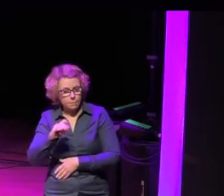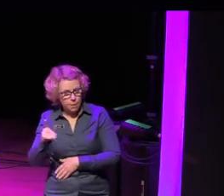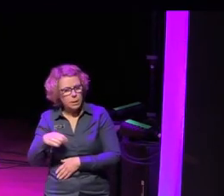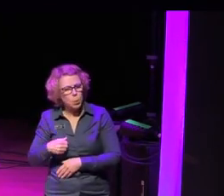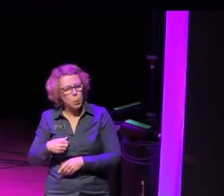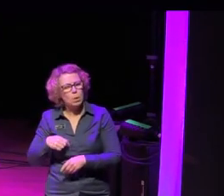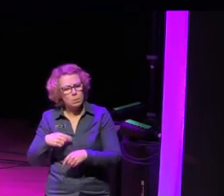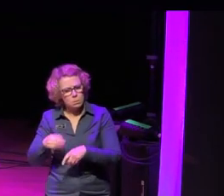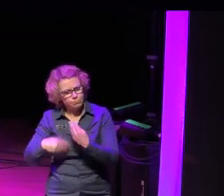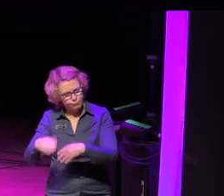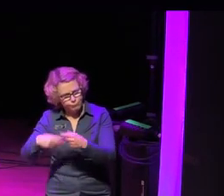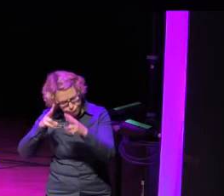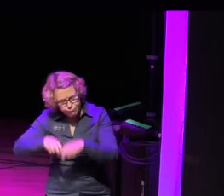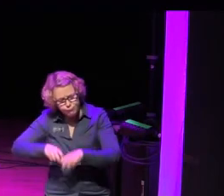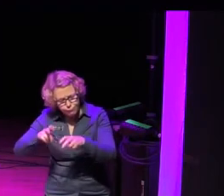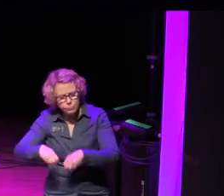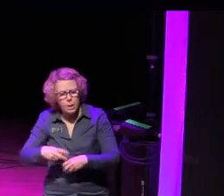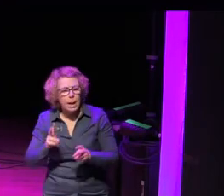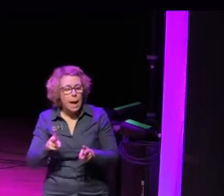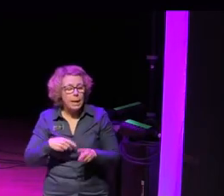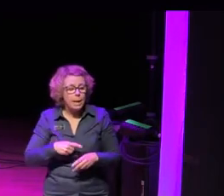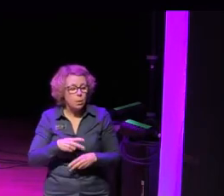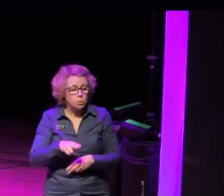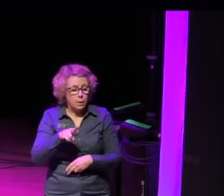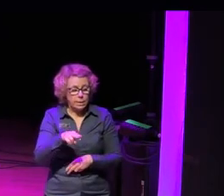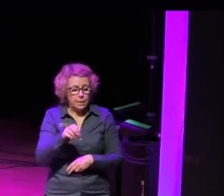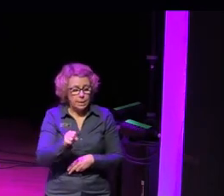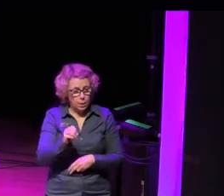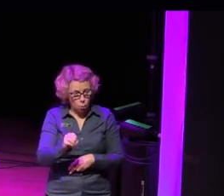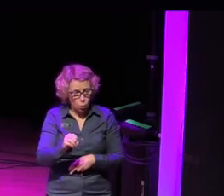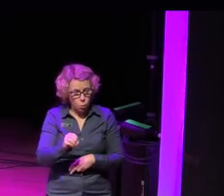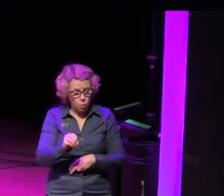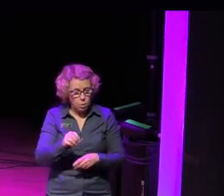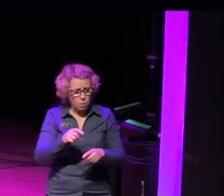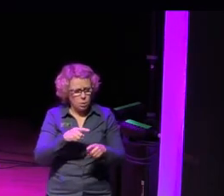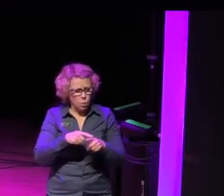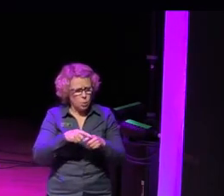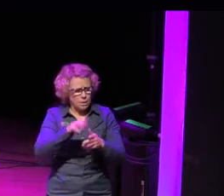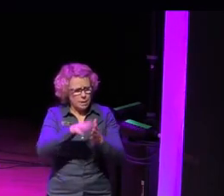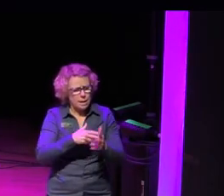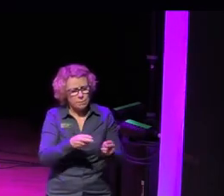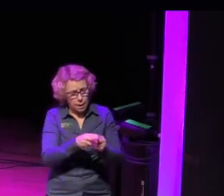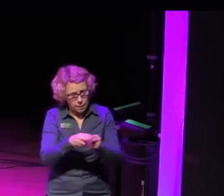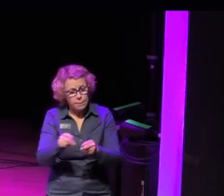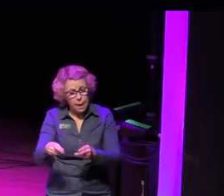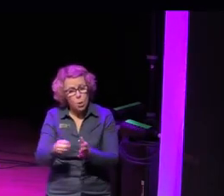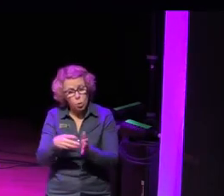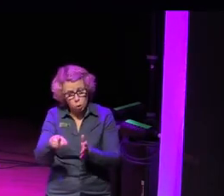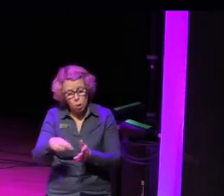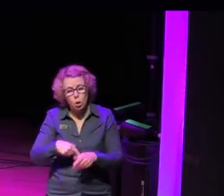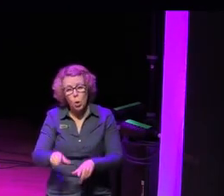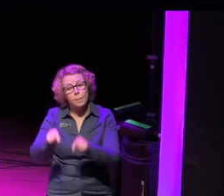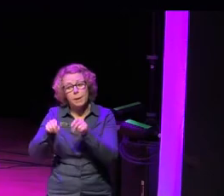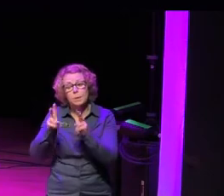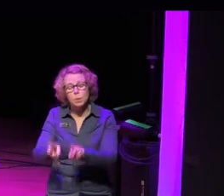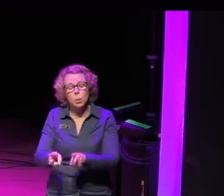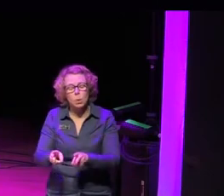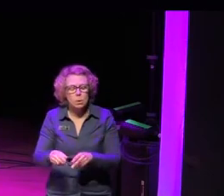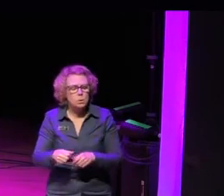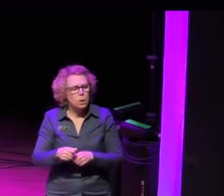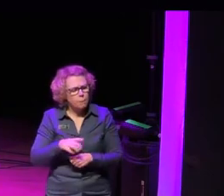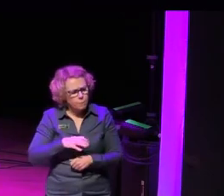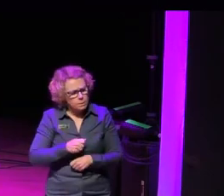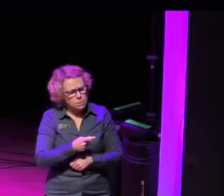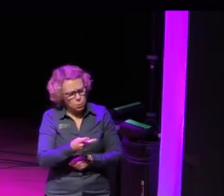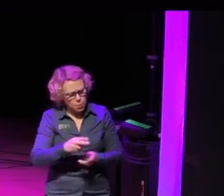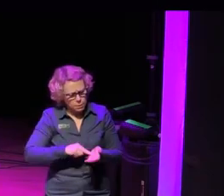from a very network NGO attempts or work. So there are a number of these strategies that needs to